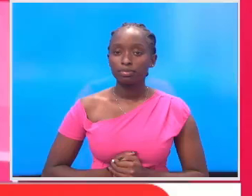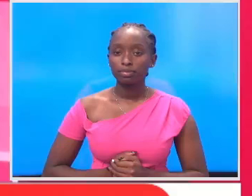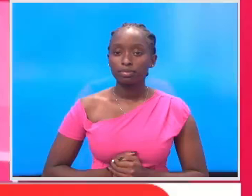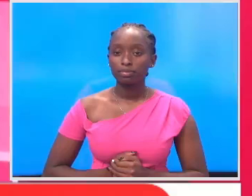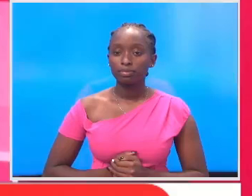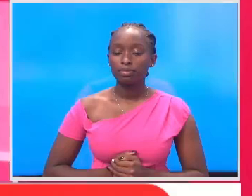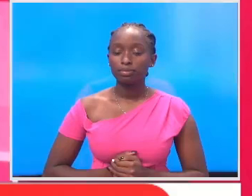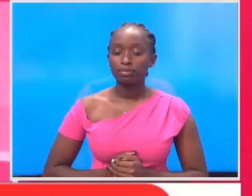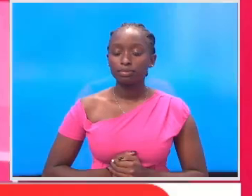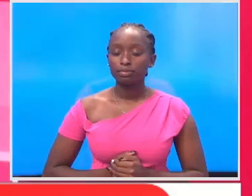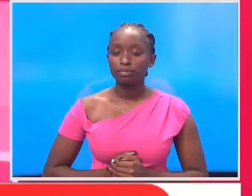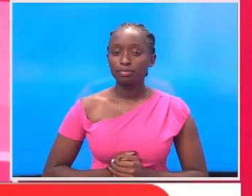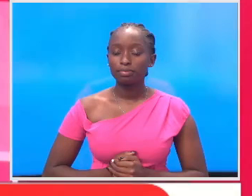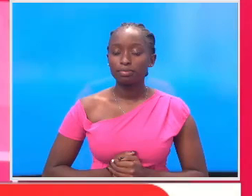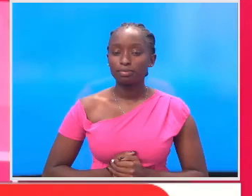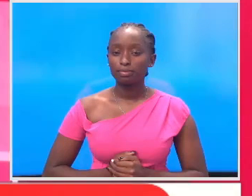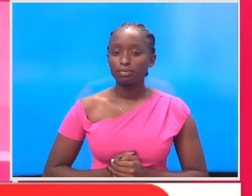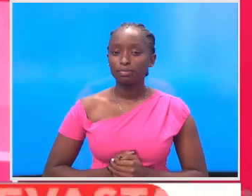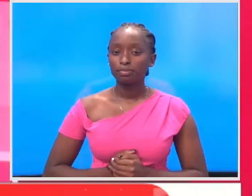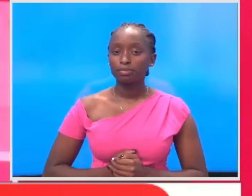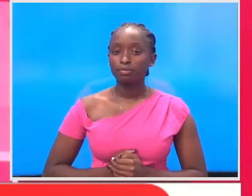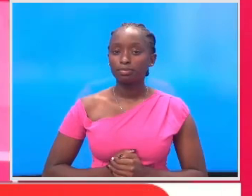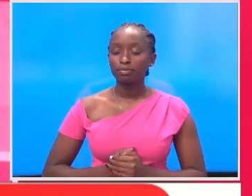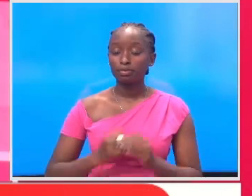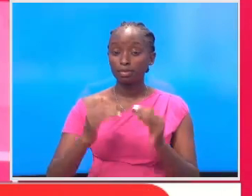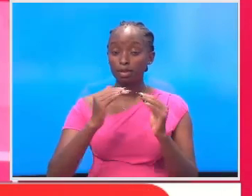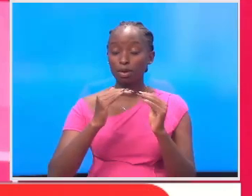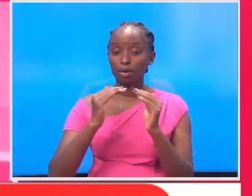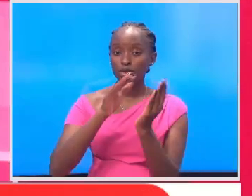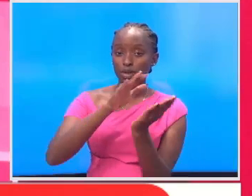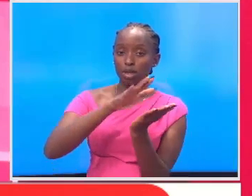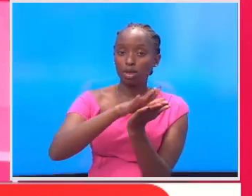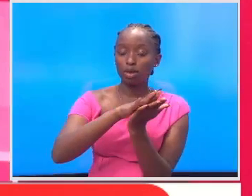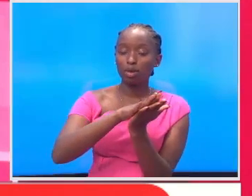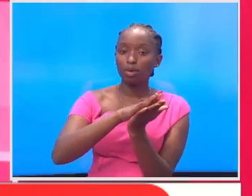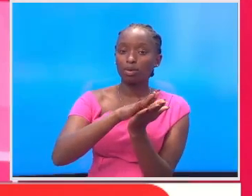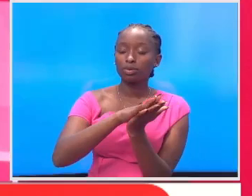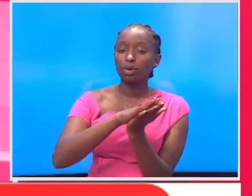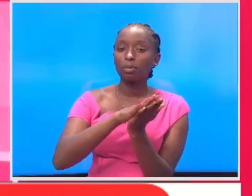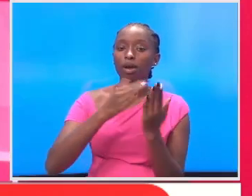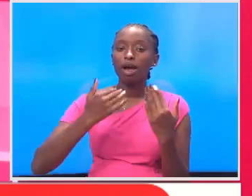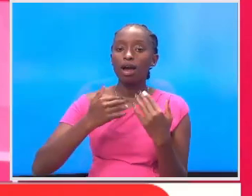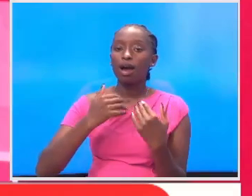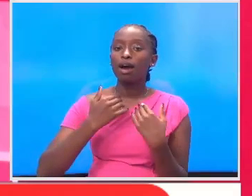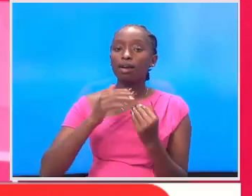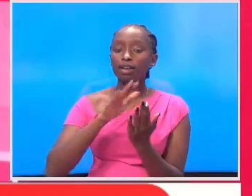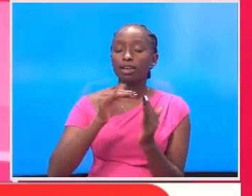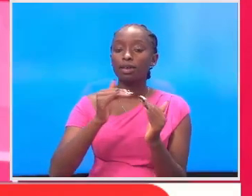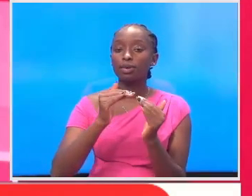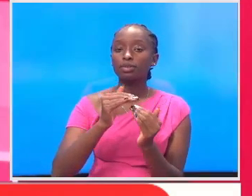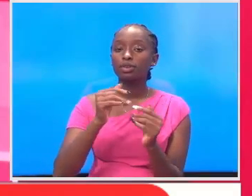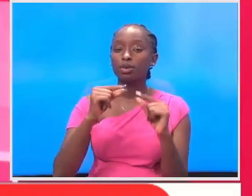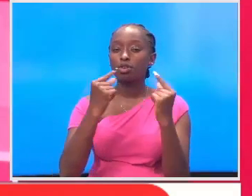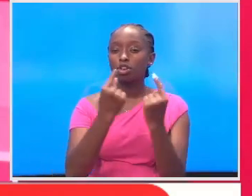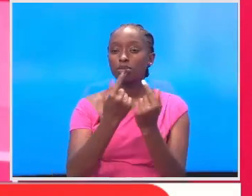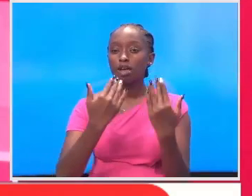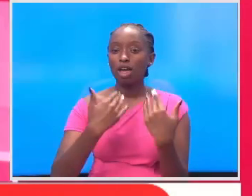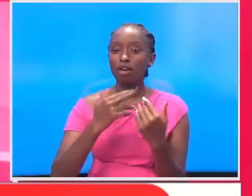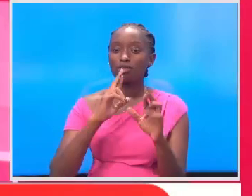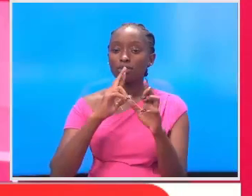Thank you, Java, for that. Equity Group has recorded reduced profits after tax of 36.2 billion shillings, a dismal